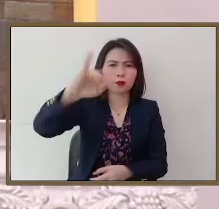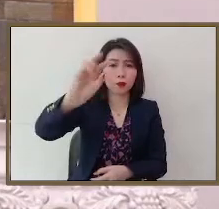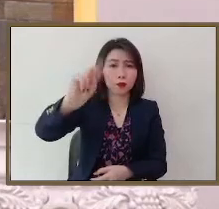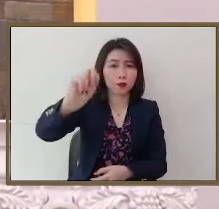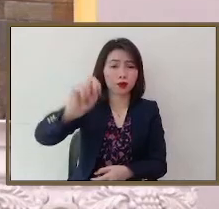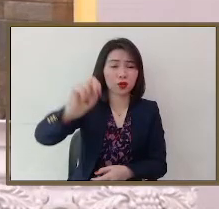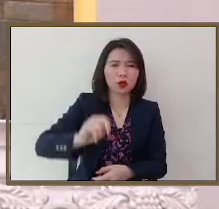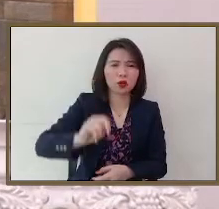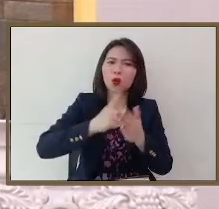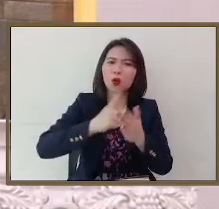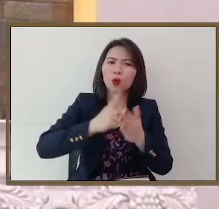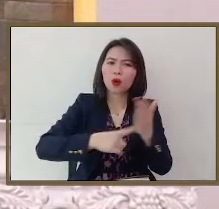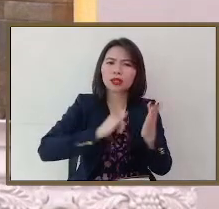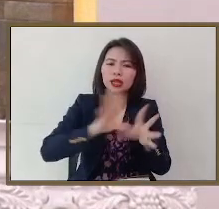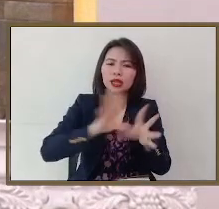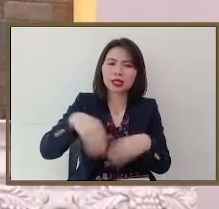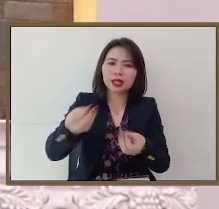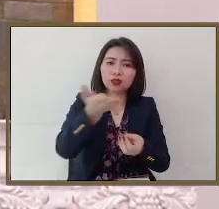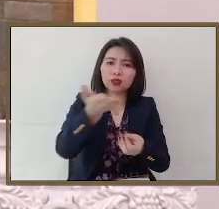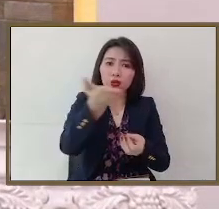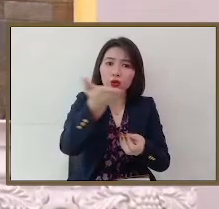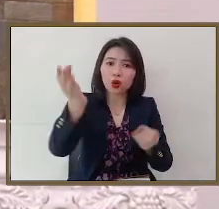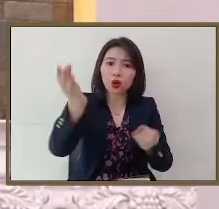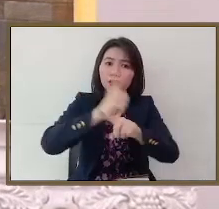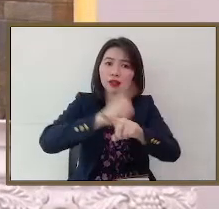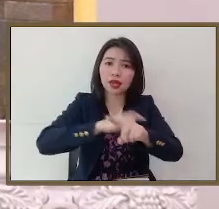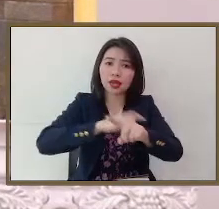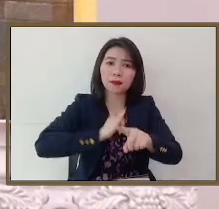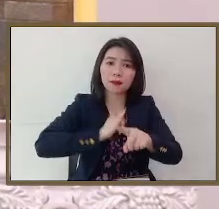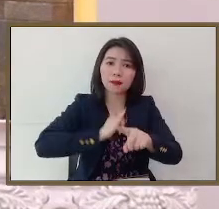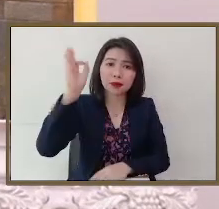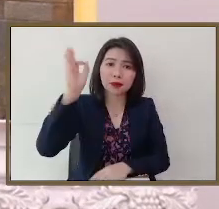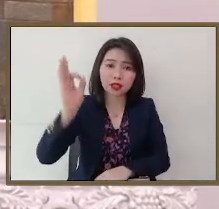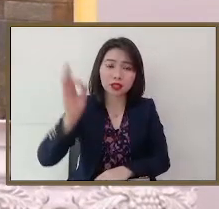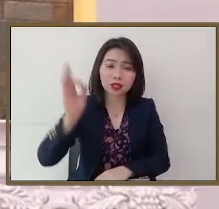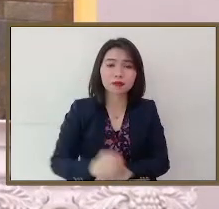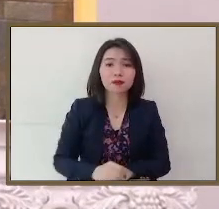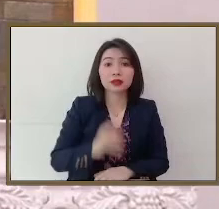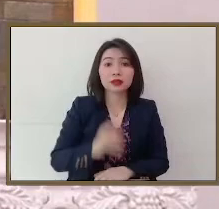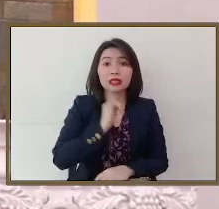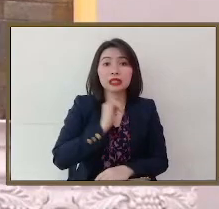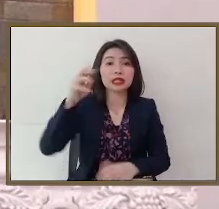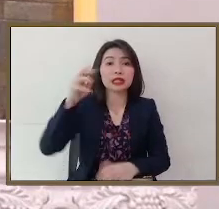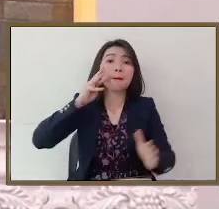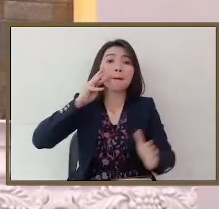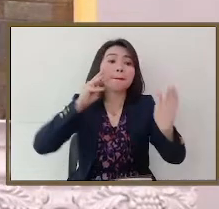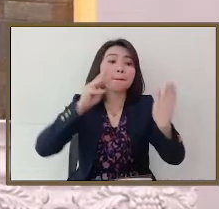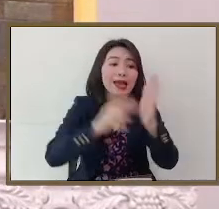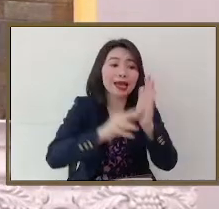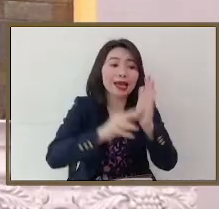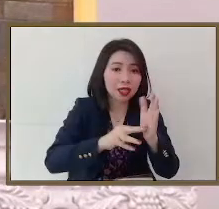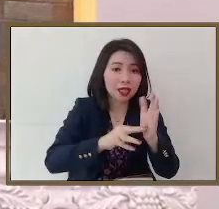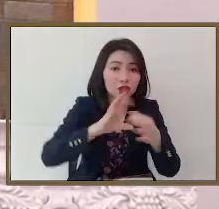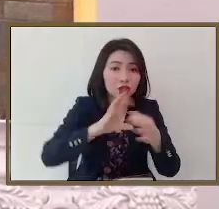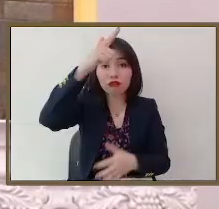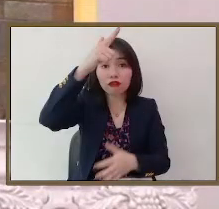I preach the word of God to you, what I'm giving you, brethren, is the message of God.